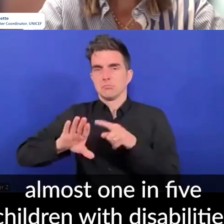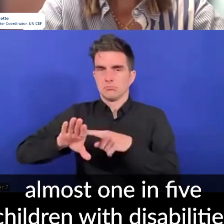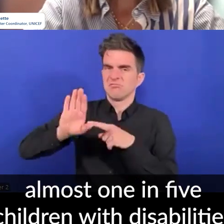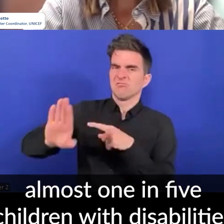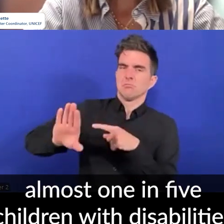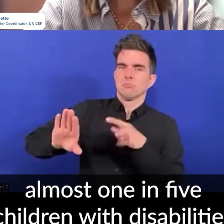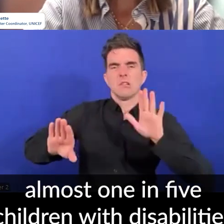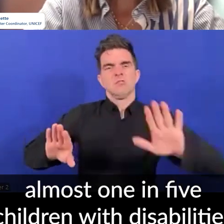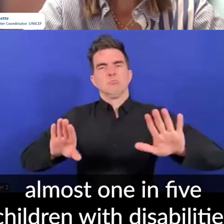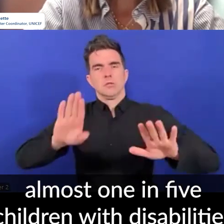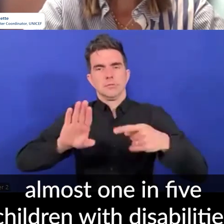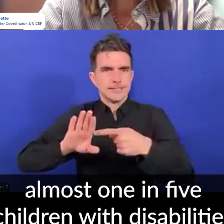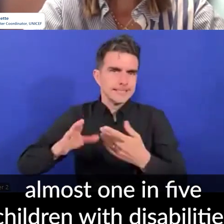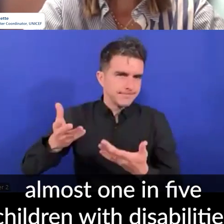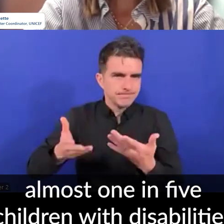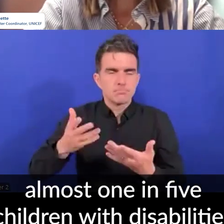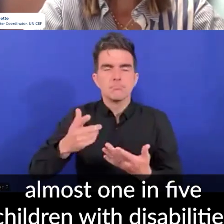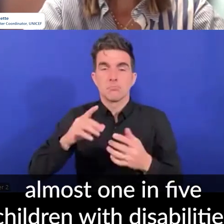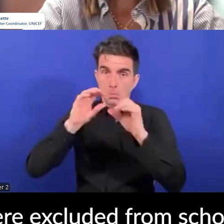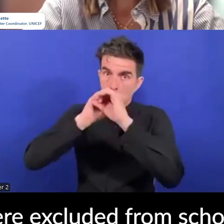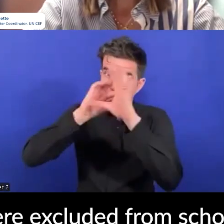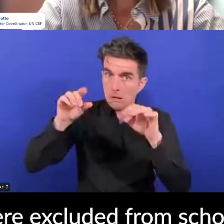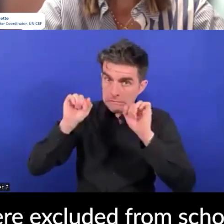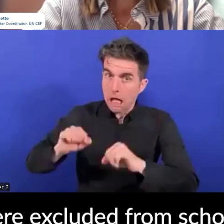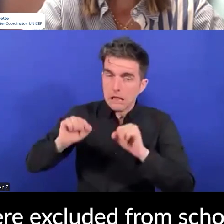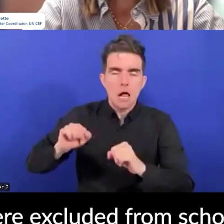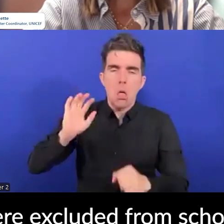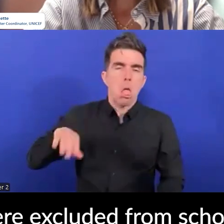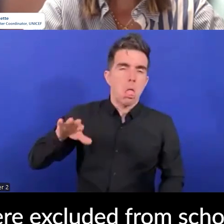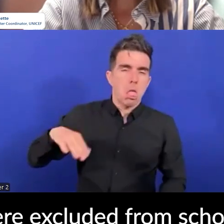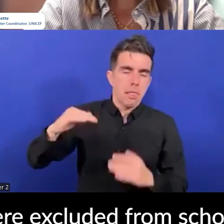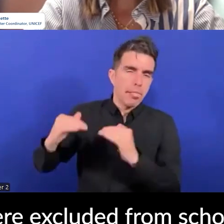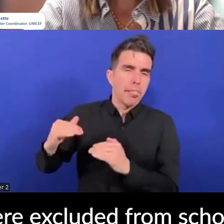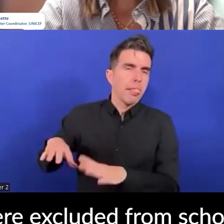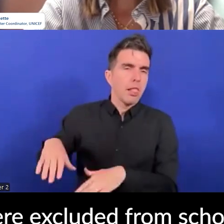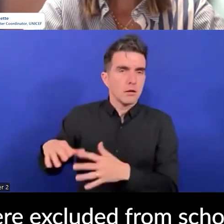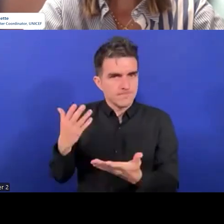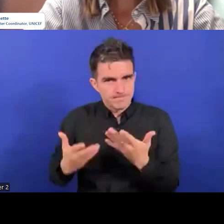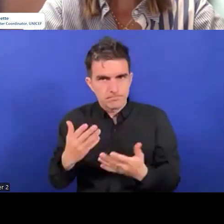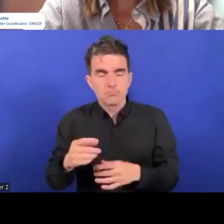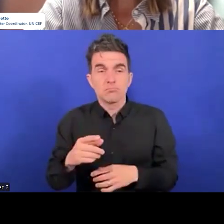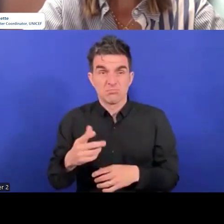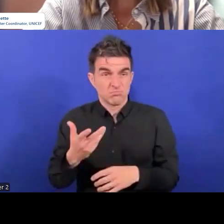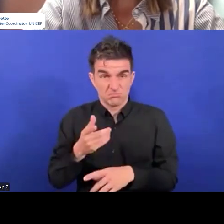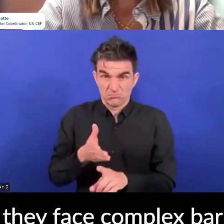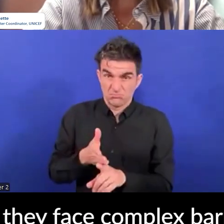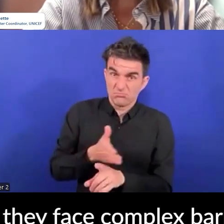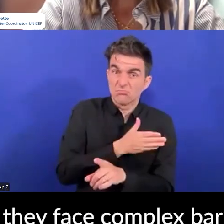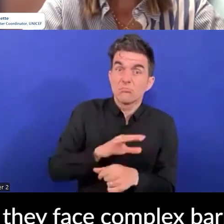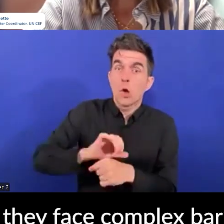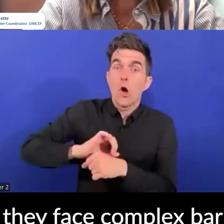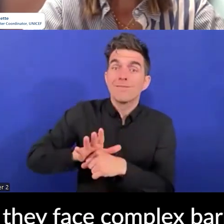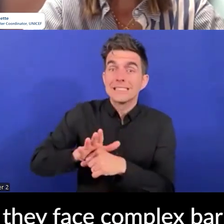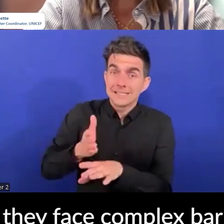almost 1 in 5 children with disabilities were excluded from schools,